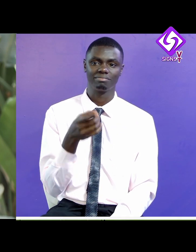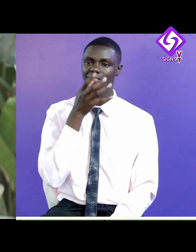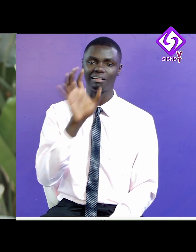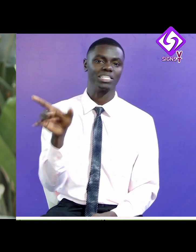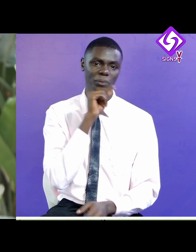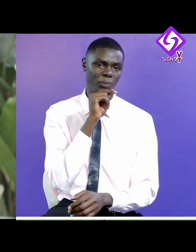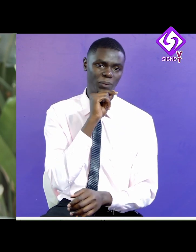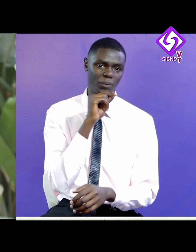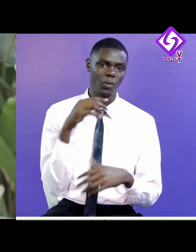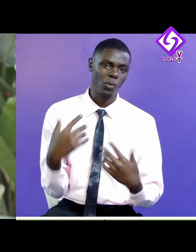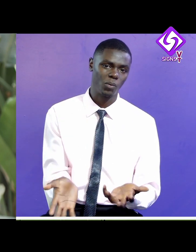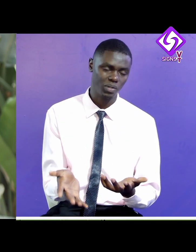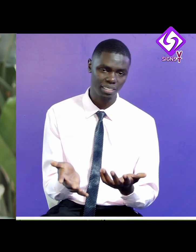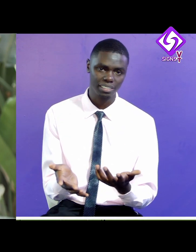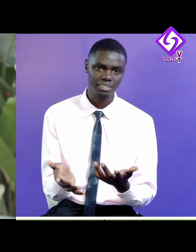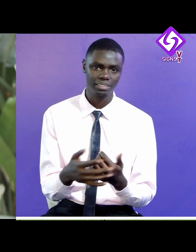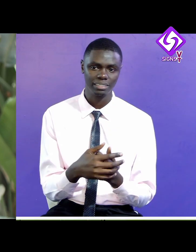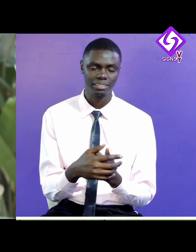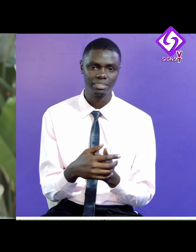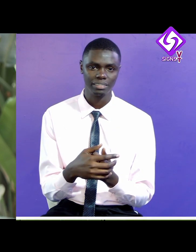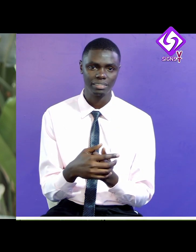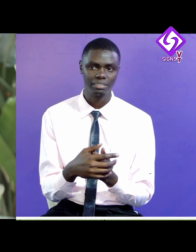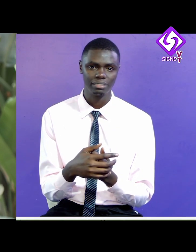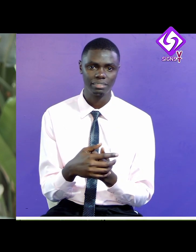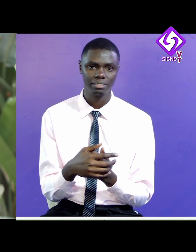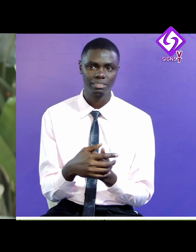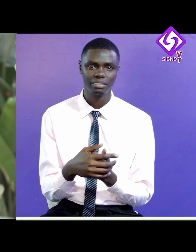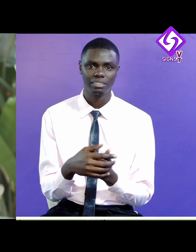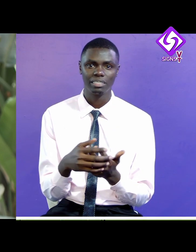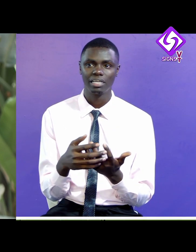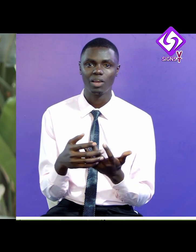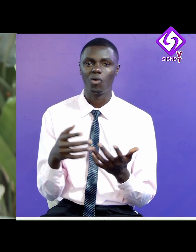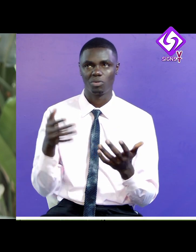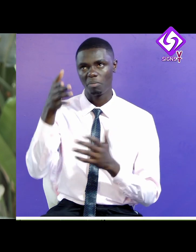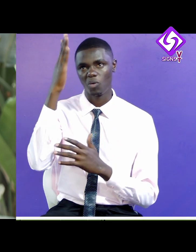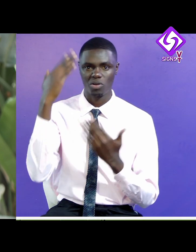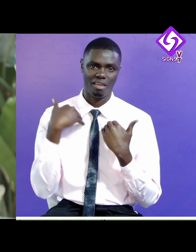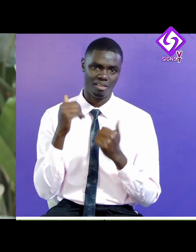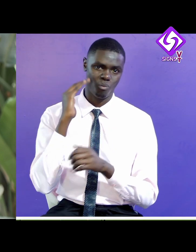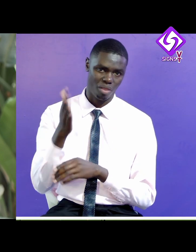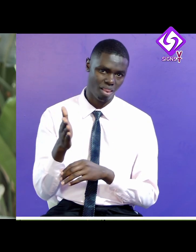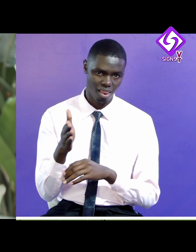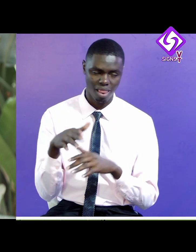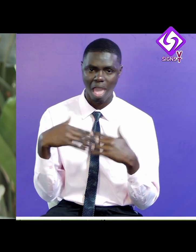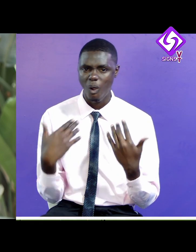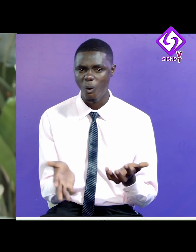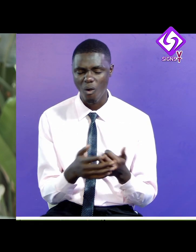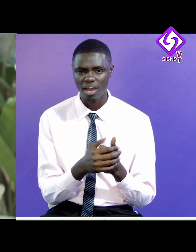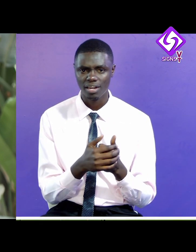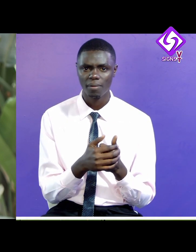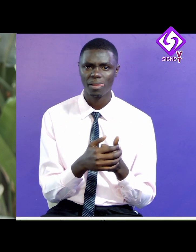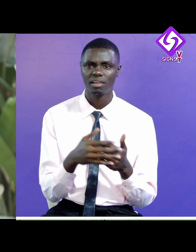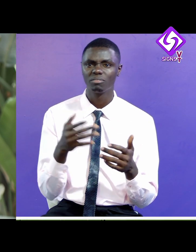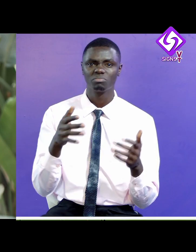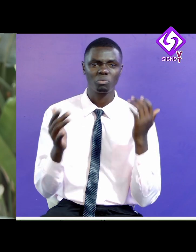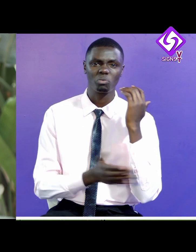cursed, or that their God is going to heal them, or that you've been a